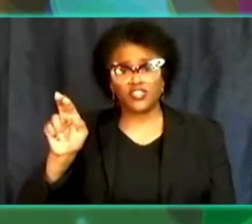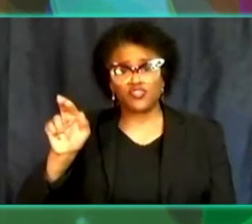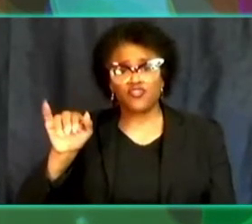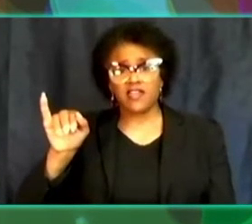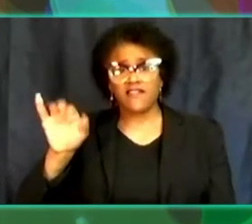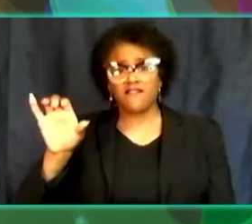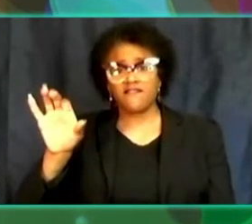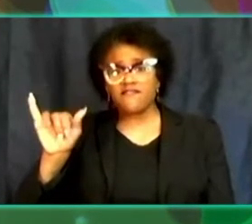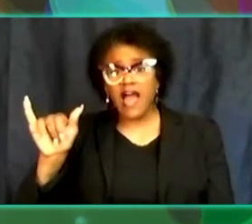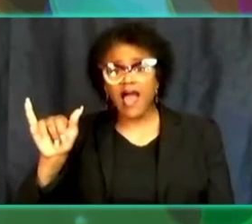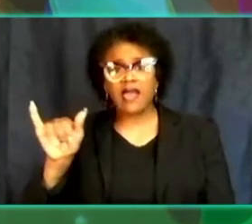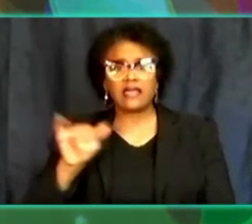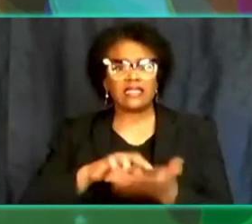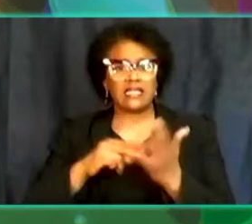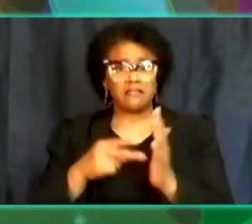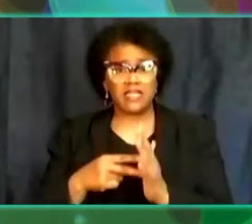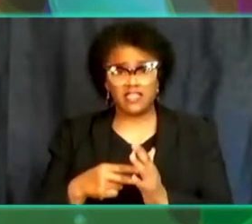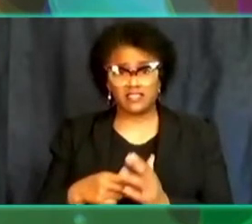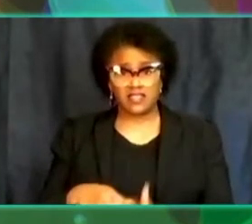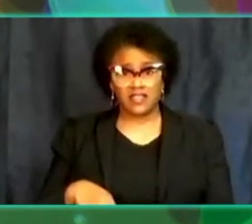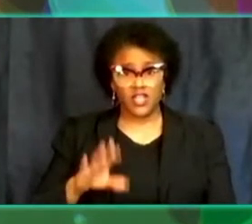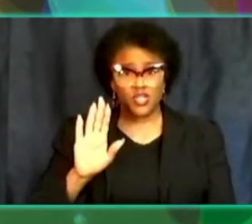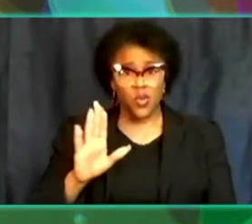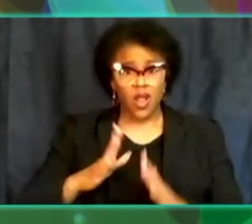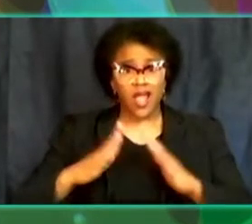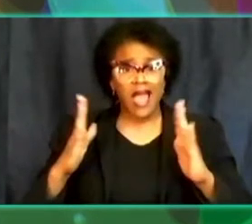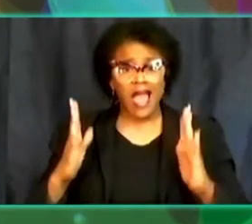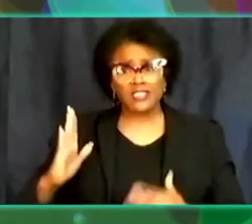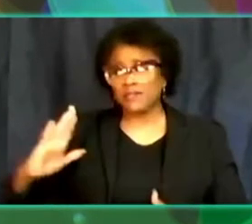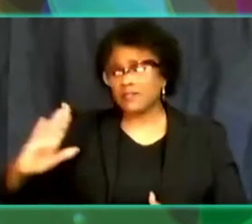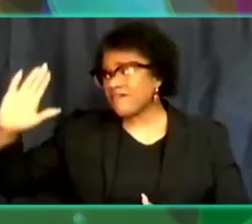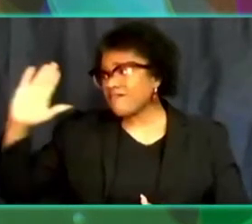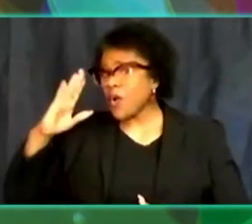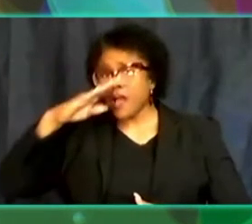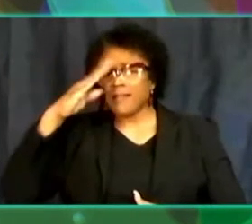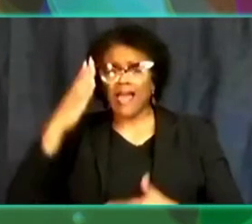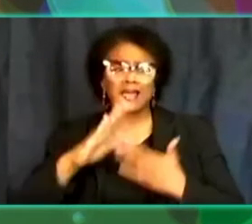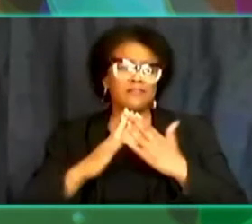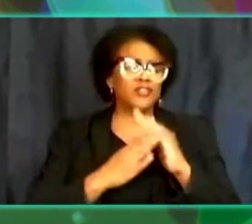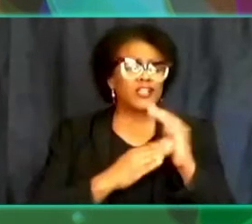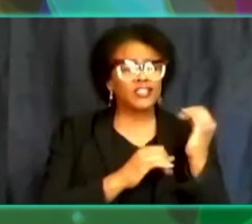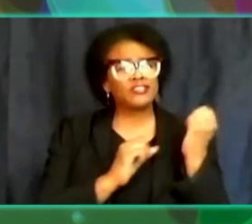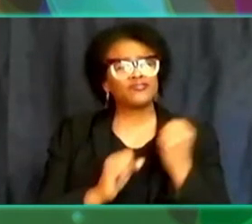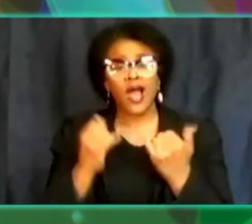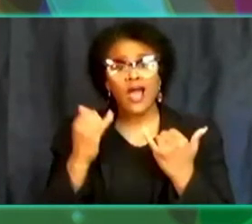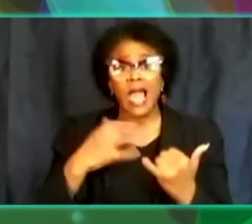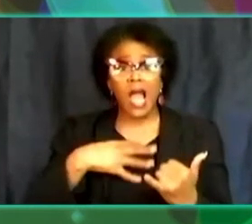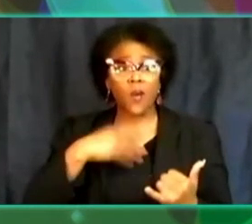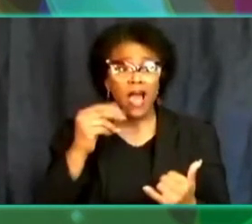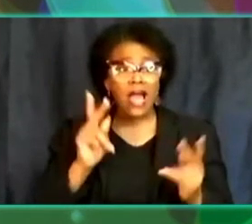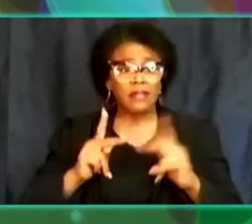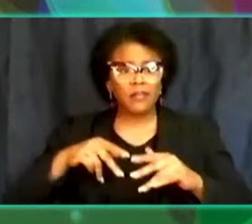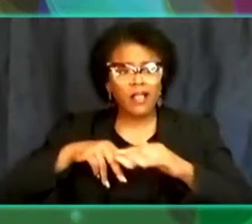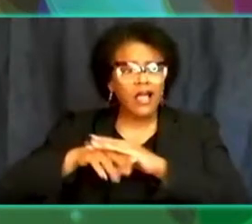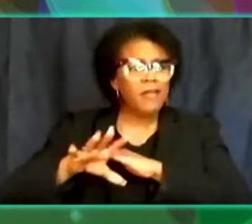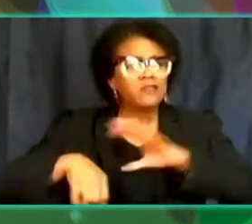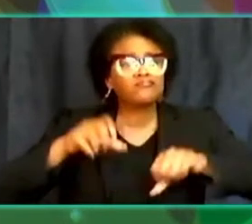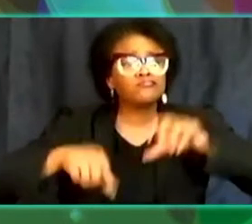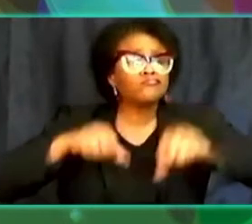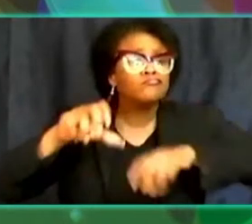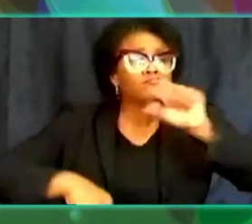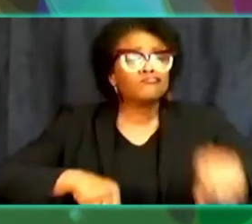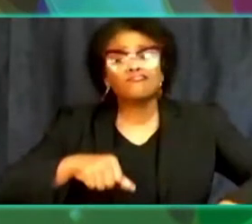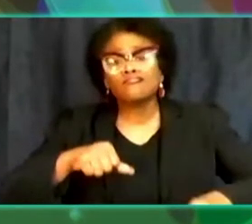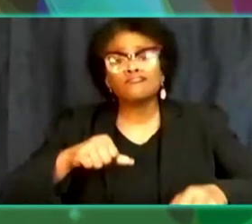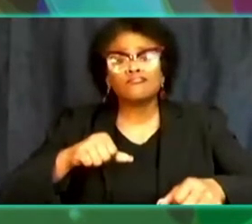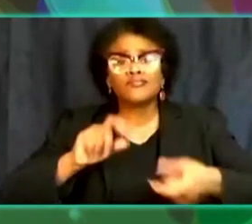your house might not have got flipped. You know what I mean? It may not have the pretty things and all that stuff. And you still have to,